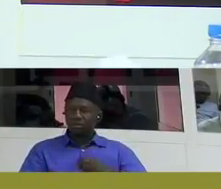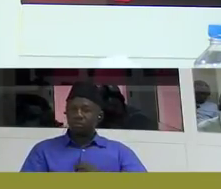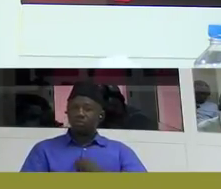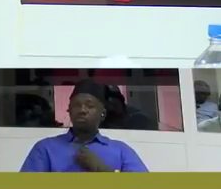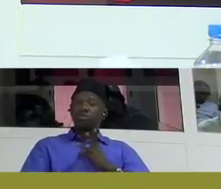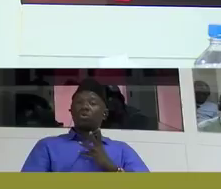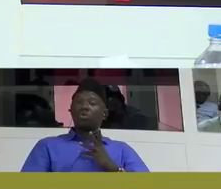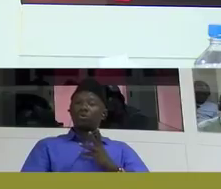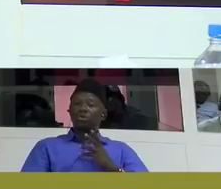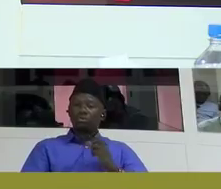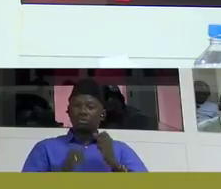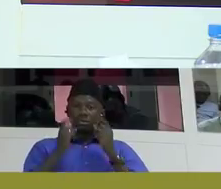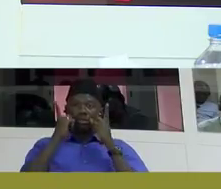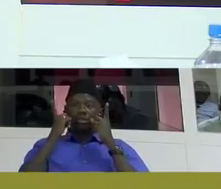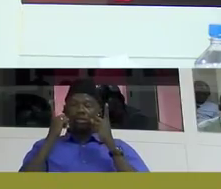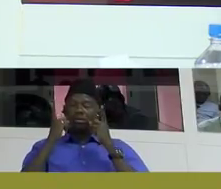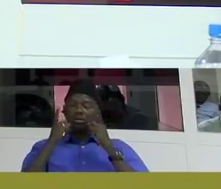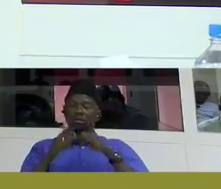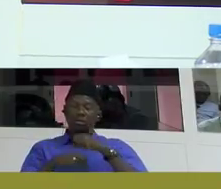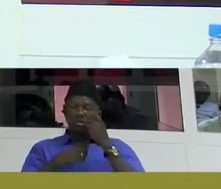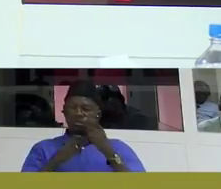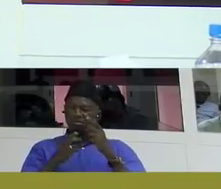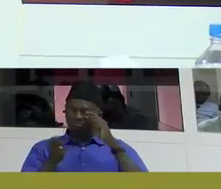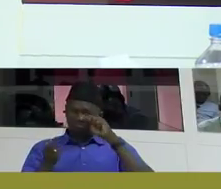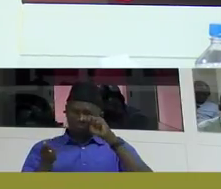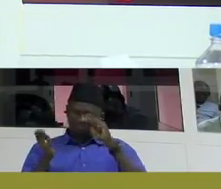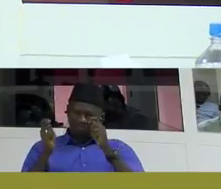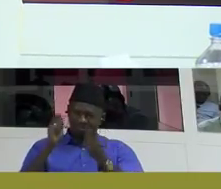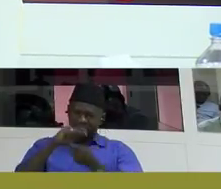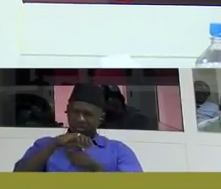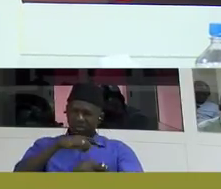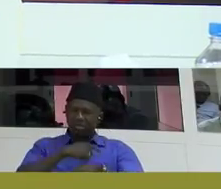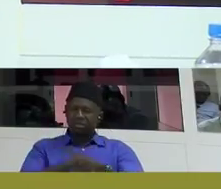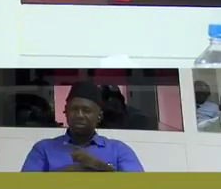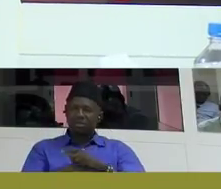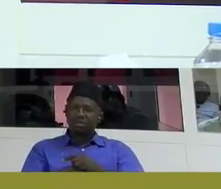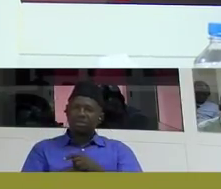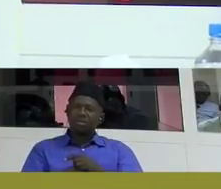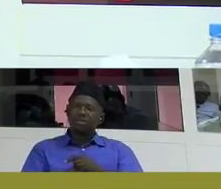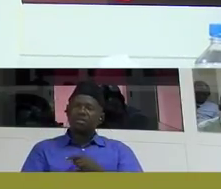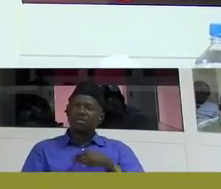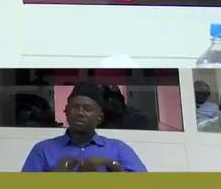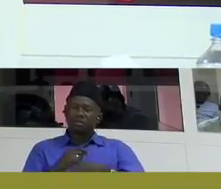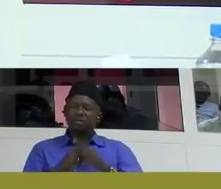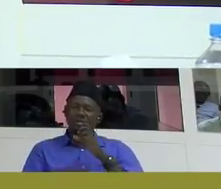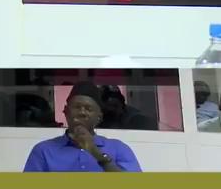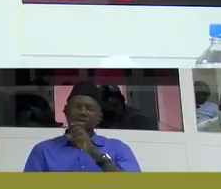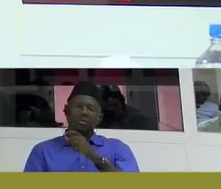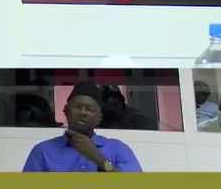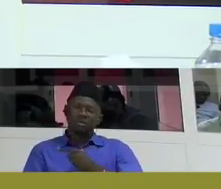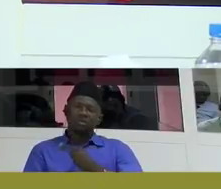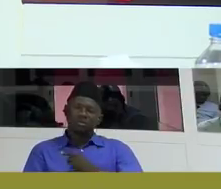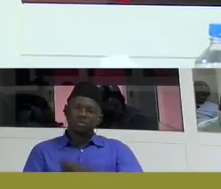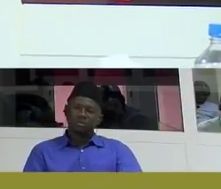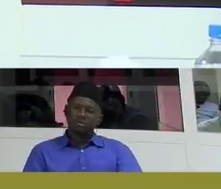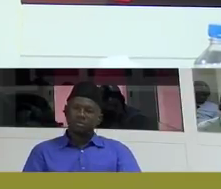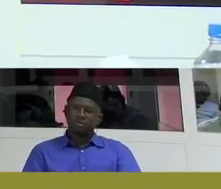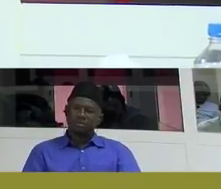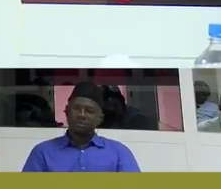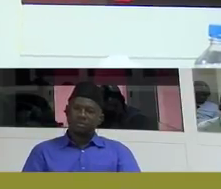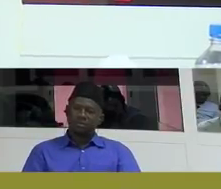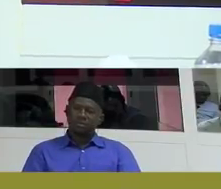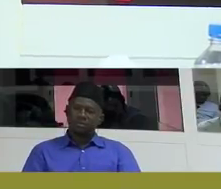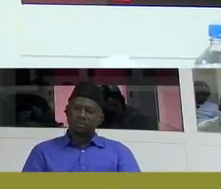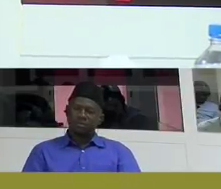excitement, and revolution in the nation. Revolution, you said? In the nation. Revolution in the